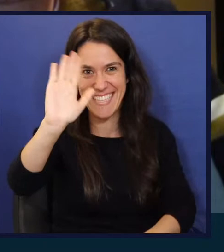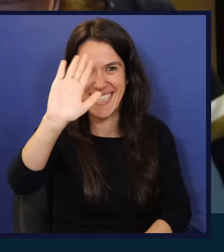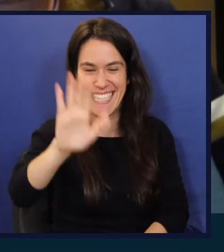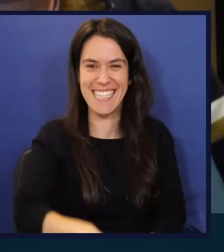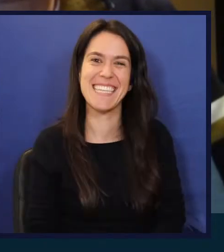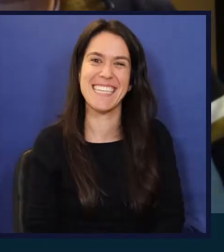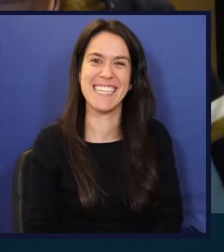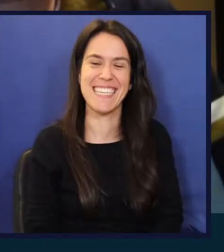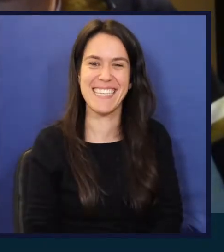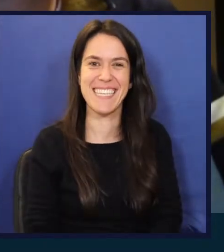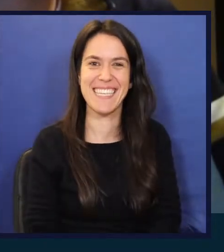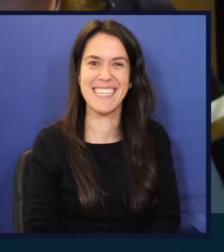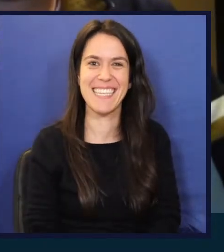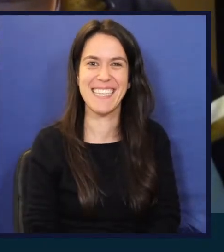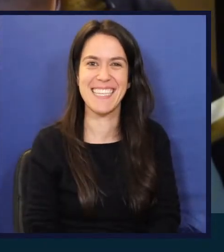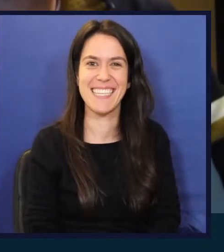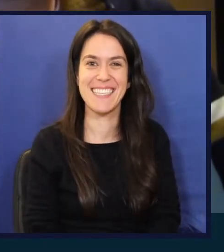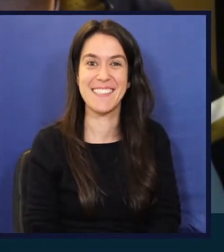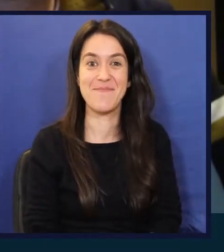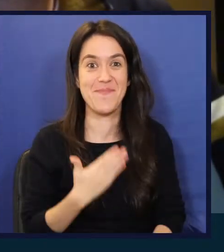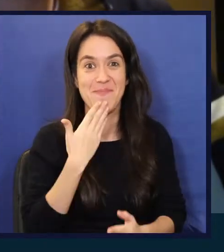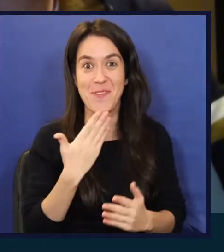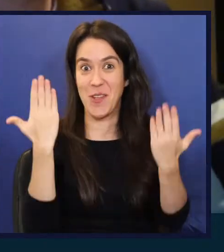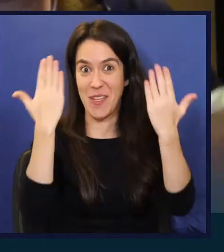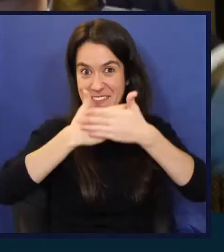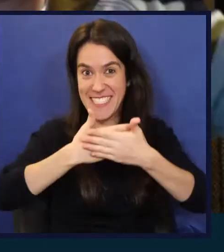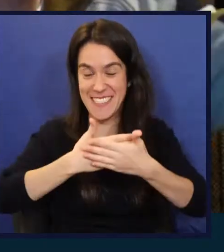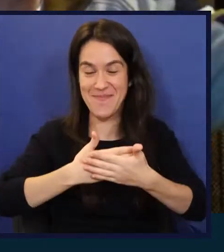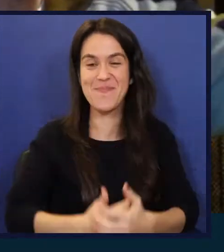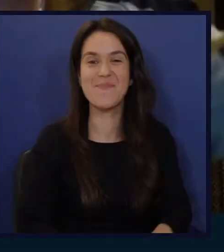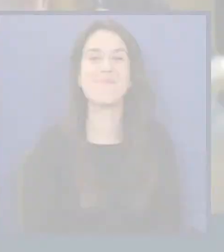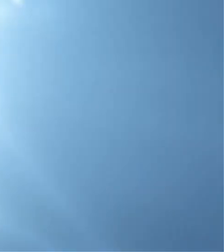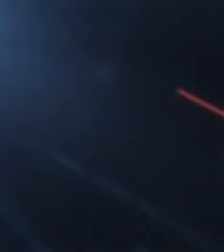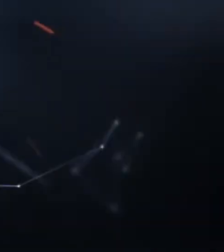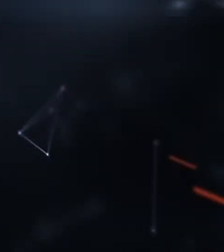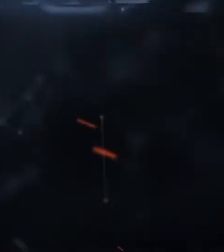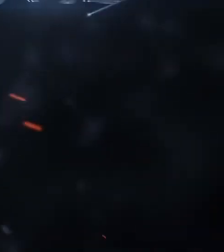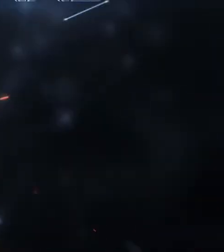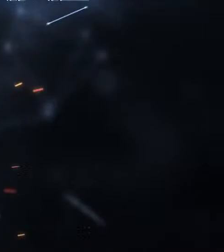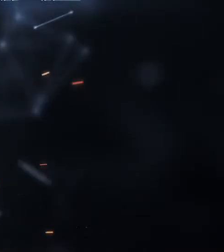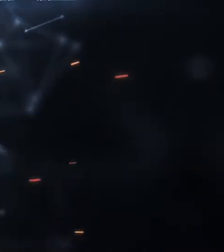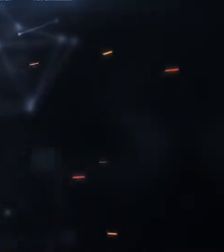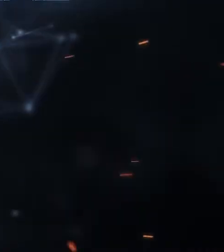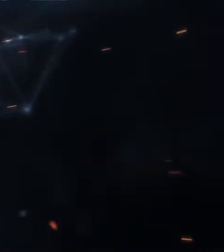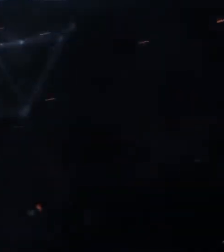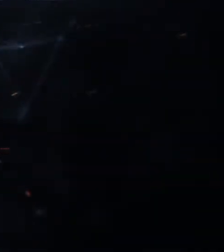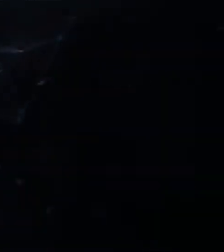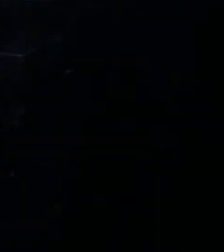And have a good evening. And have a good evening. Bye-bye. Bye-bye.